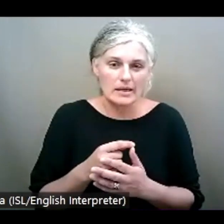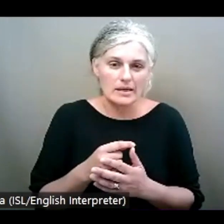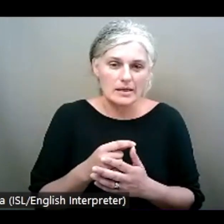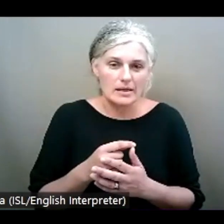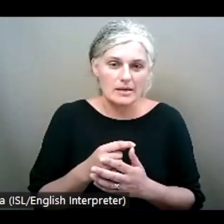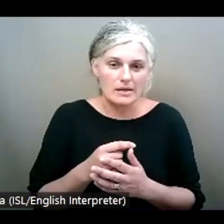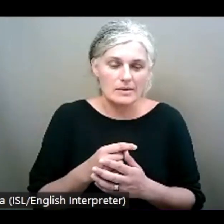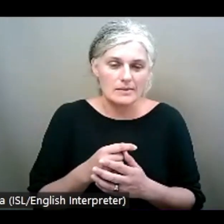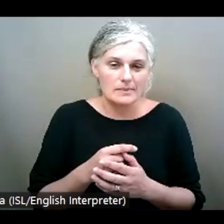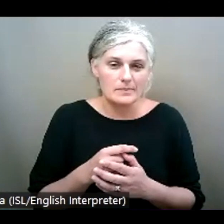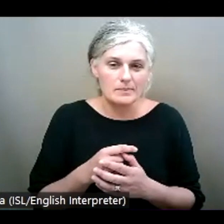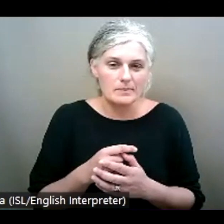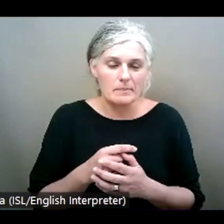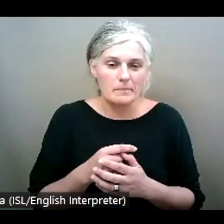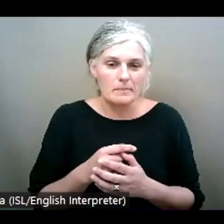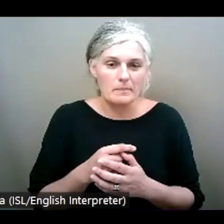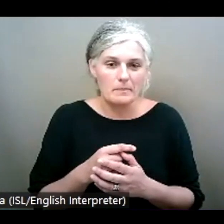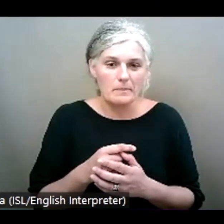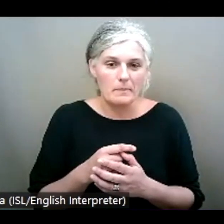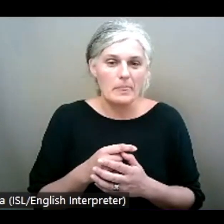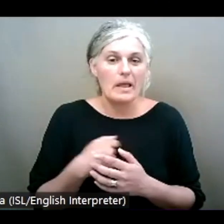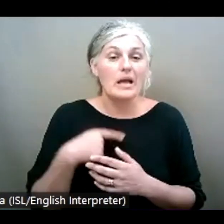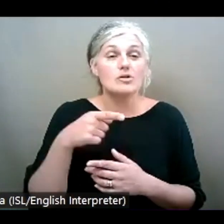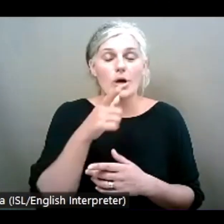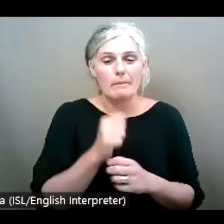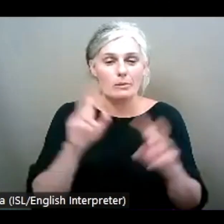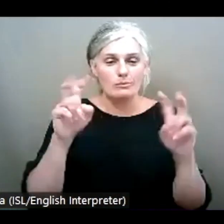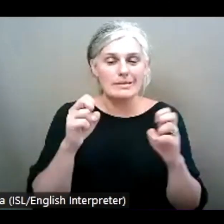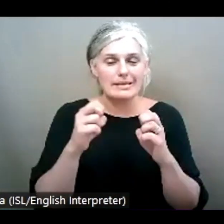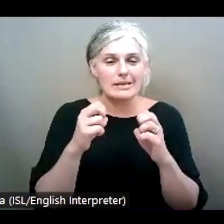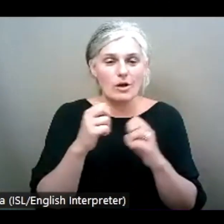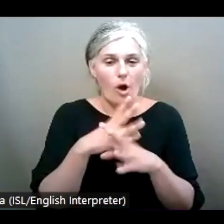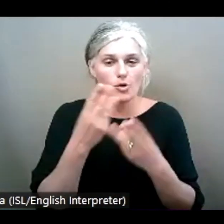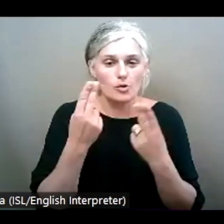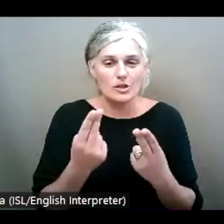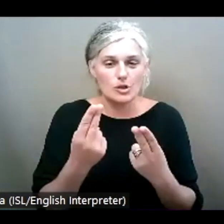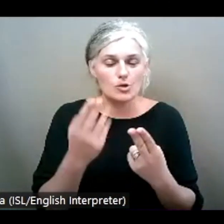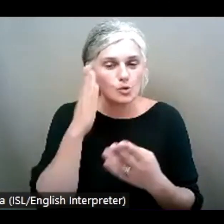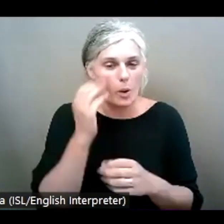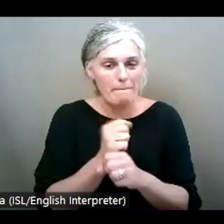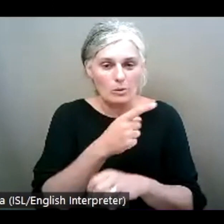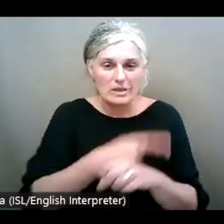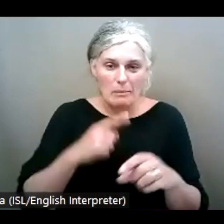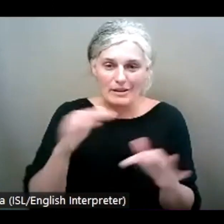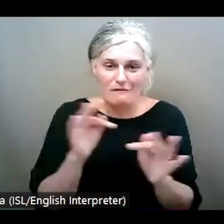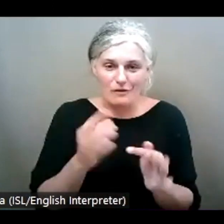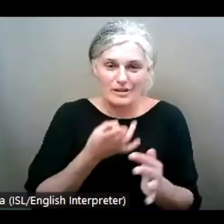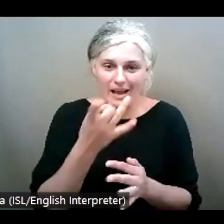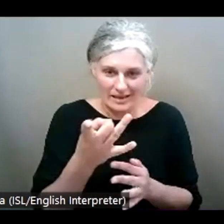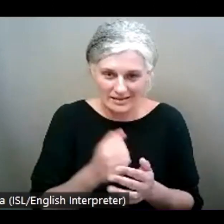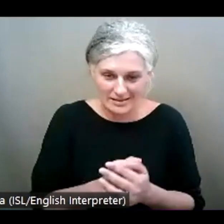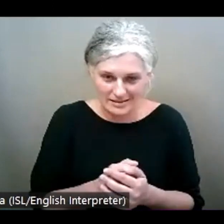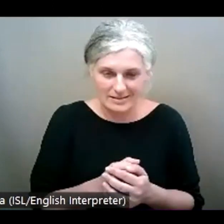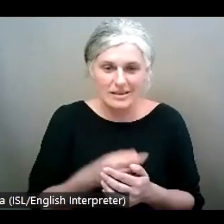part 4 of everything you want to know about disability but afraid to ask, and later in November.